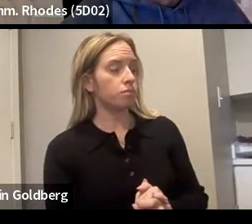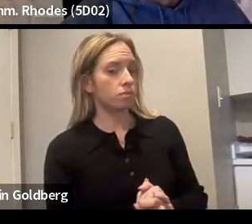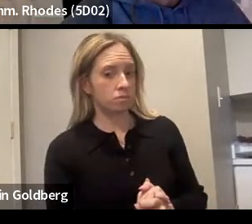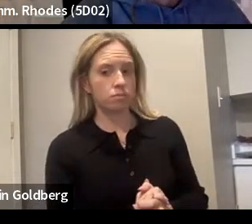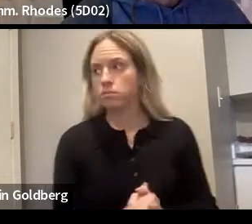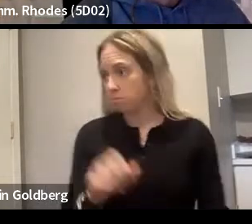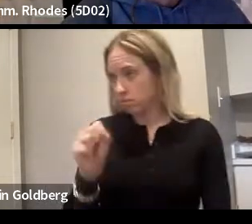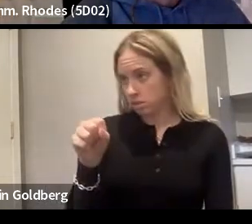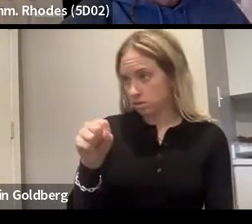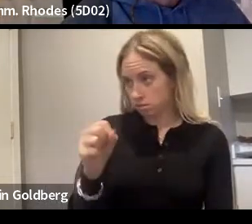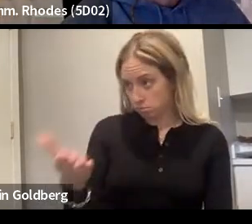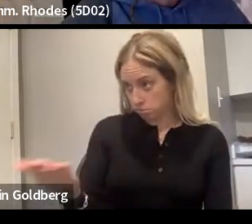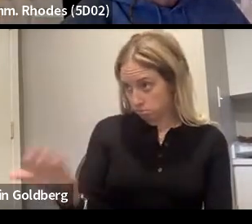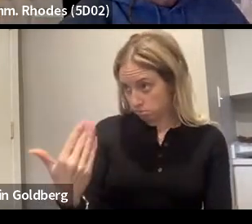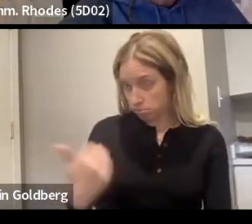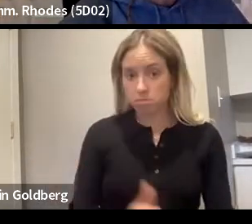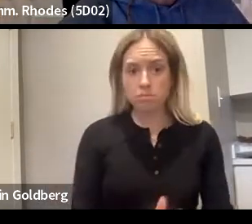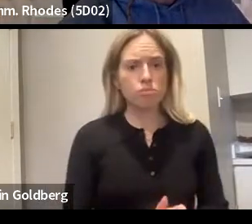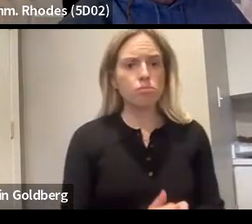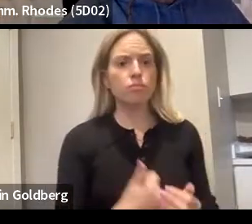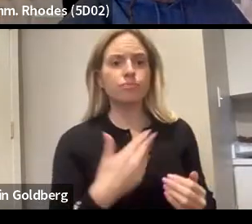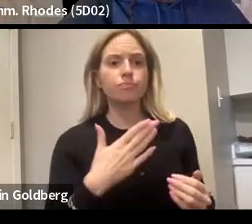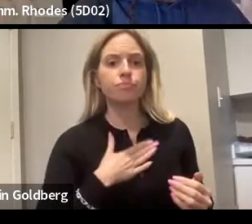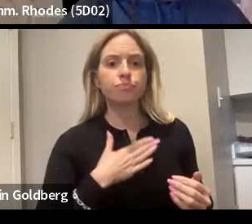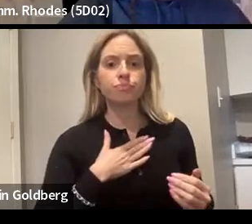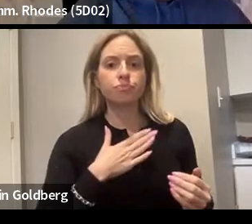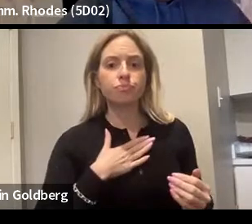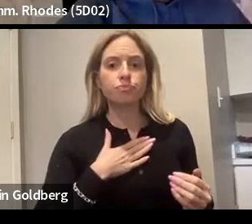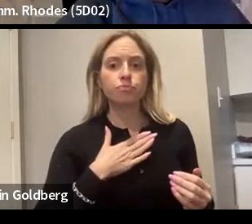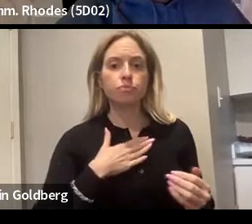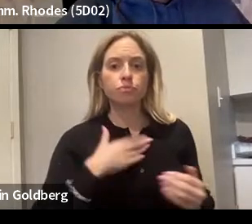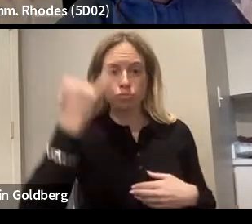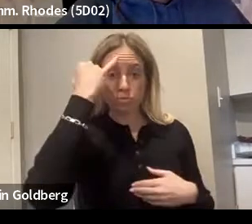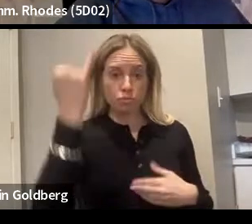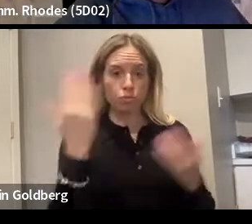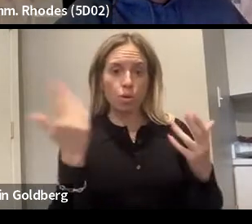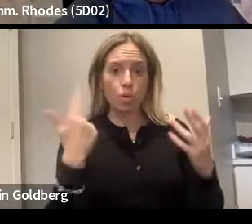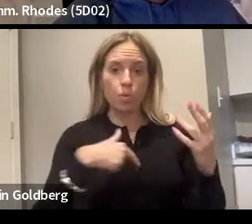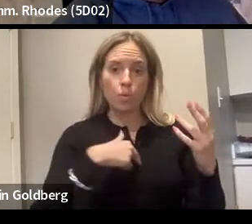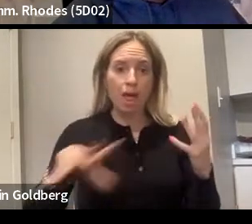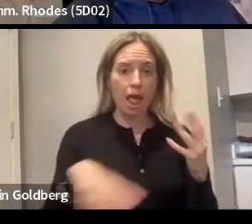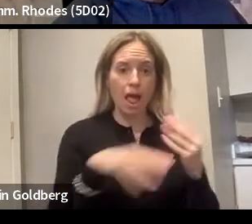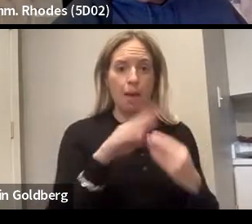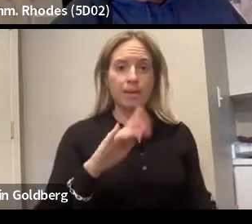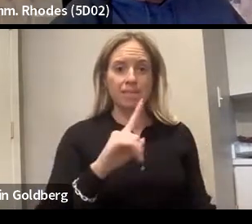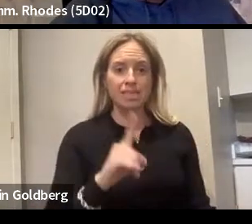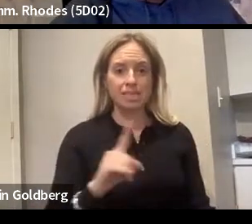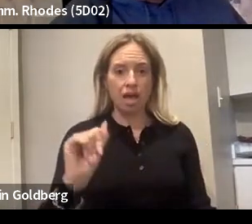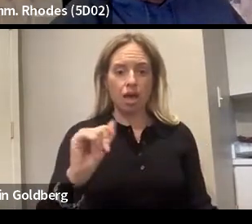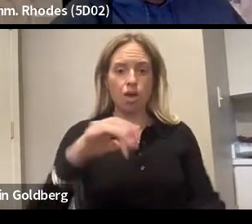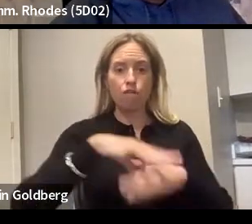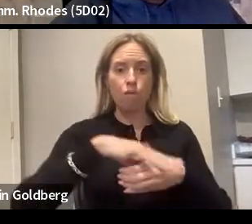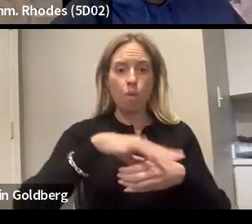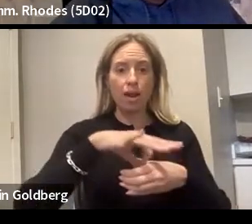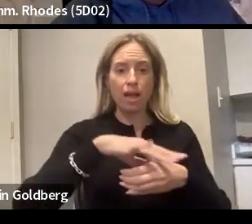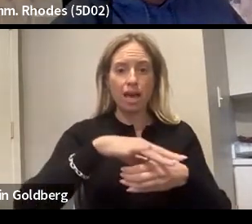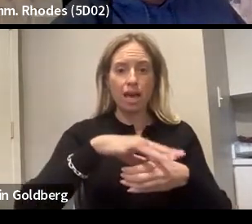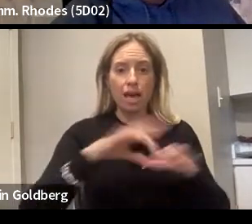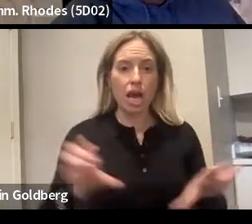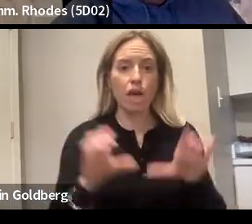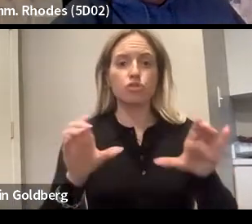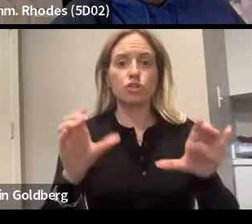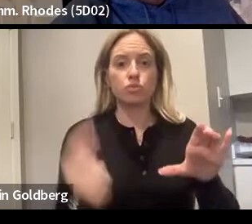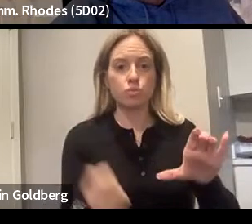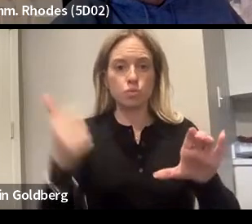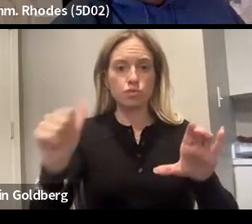Yes, Commissioner? I propose that we add a BZA voting action and remove another one.